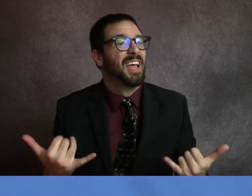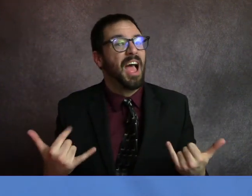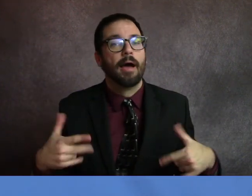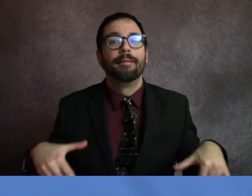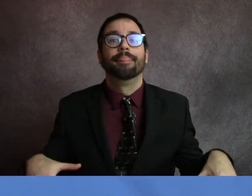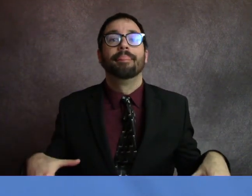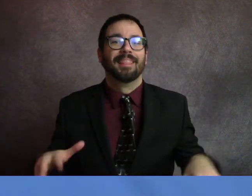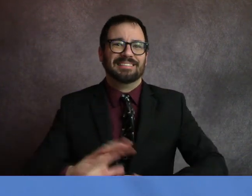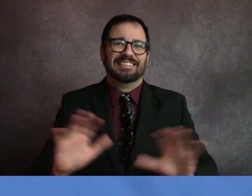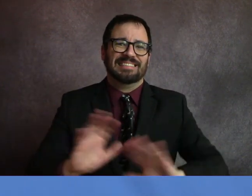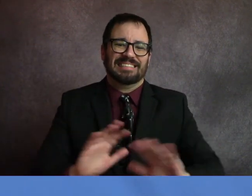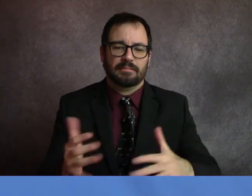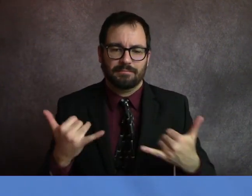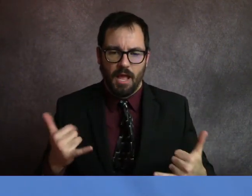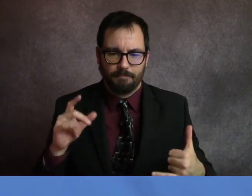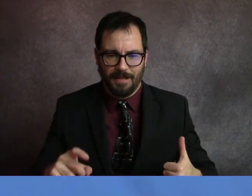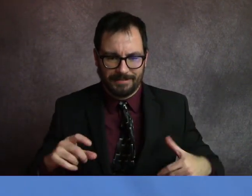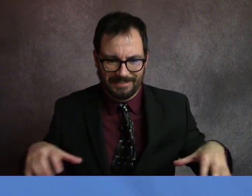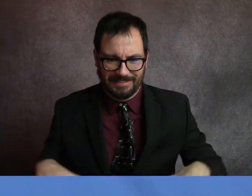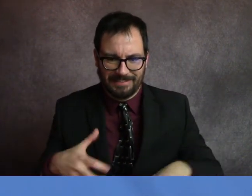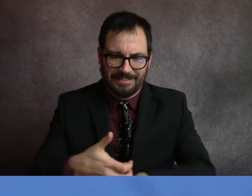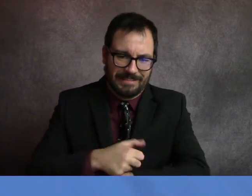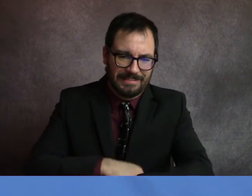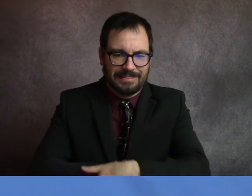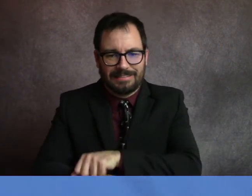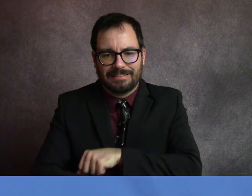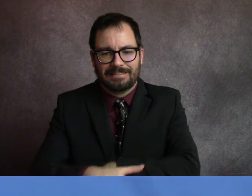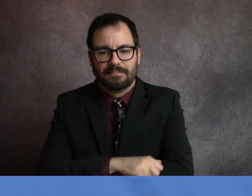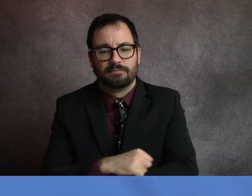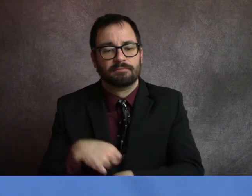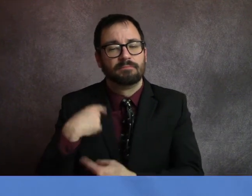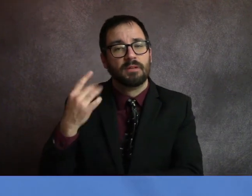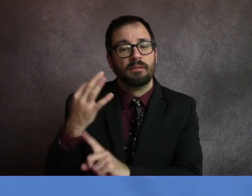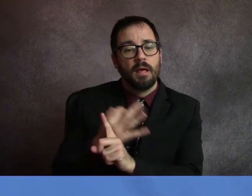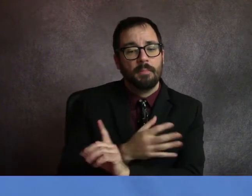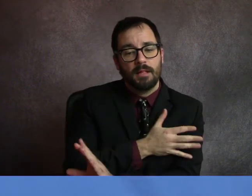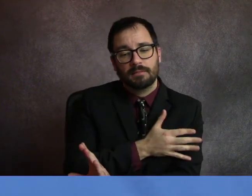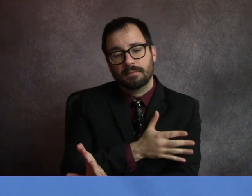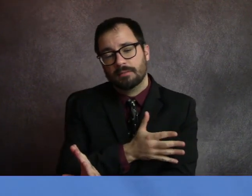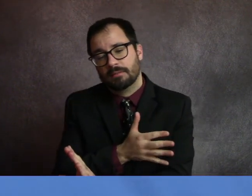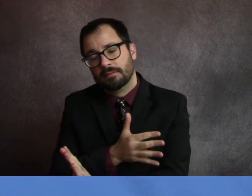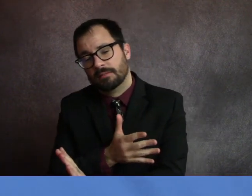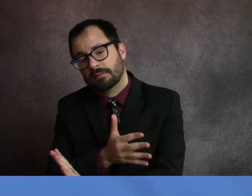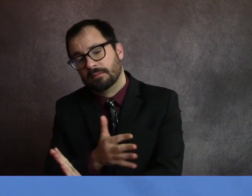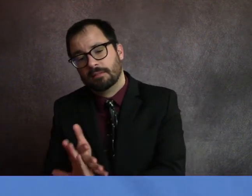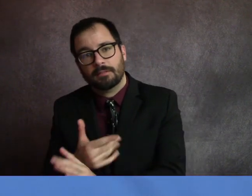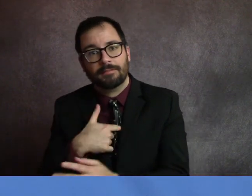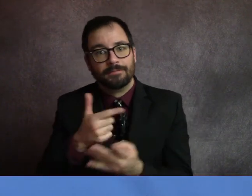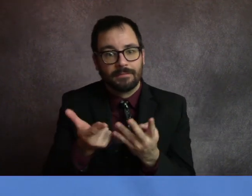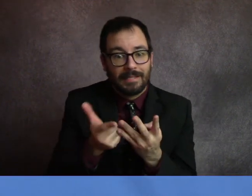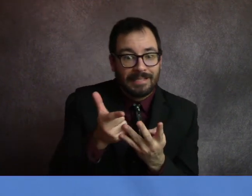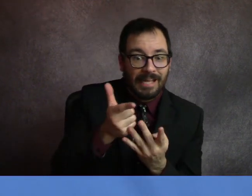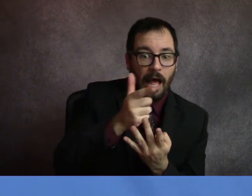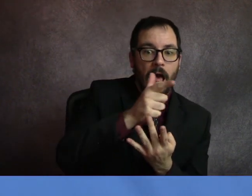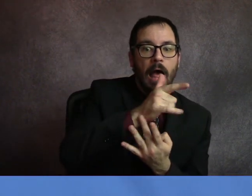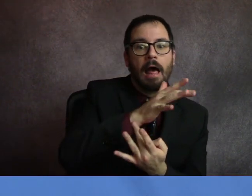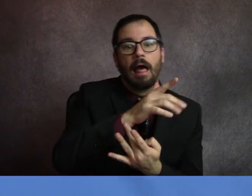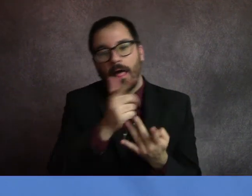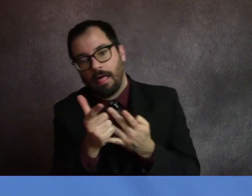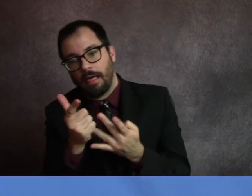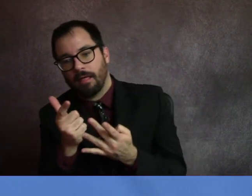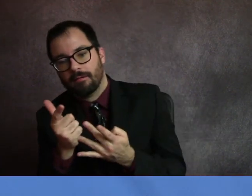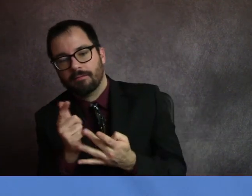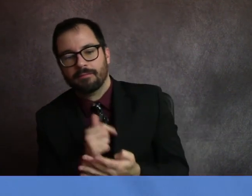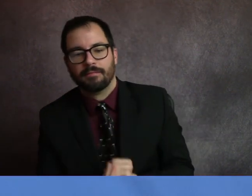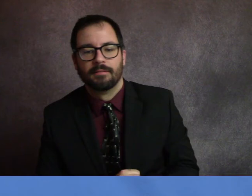for inaction. This is a time for action. Mayor, you've been pretty consistent over the last 9 months in terms of the rollback, saying that, you know, as